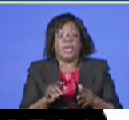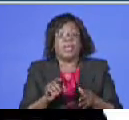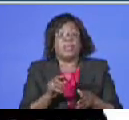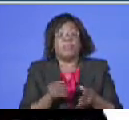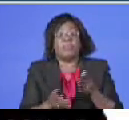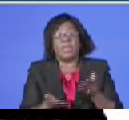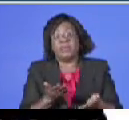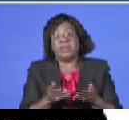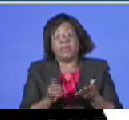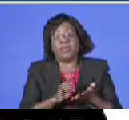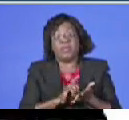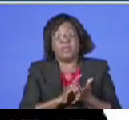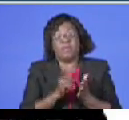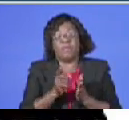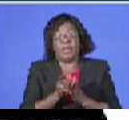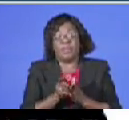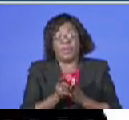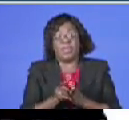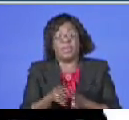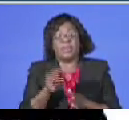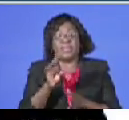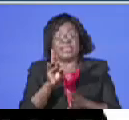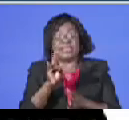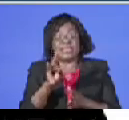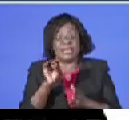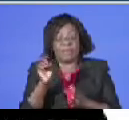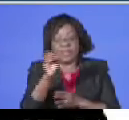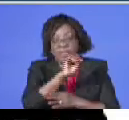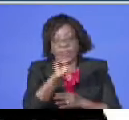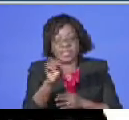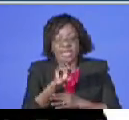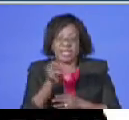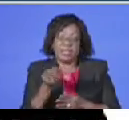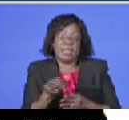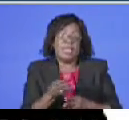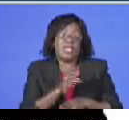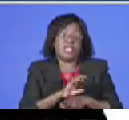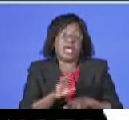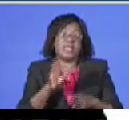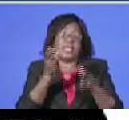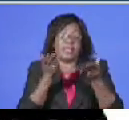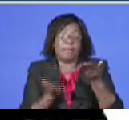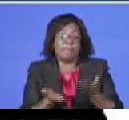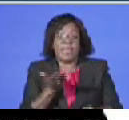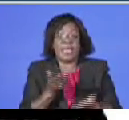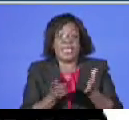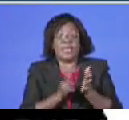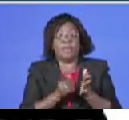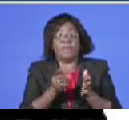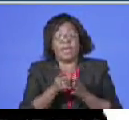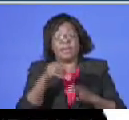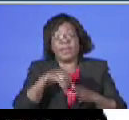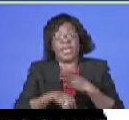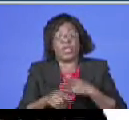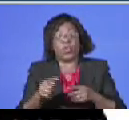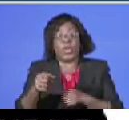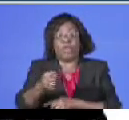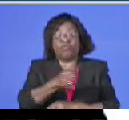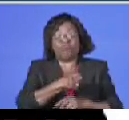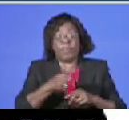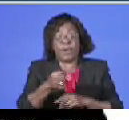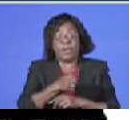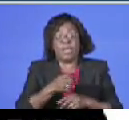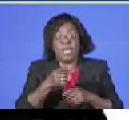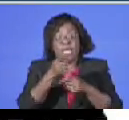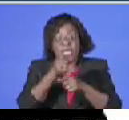tropical depression has bumped up to 70%. That's over a 48-hour period. And over the 5-day period, we're looking at